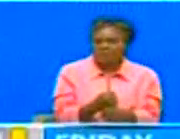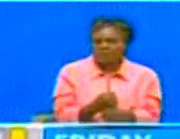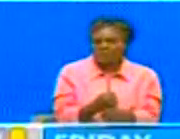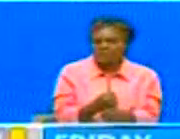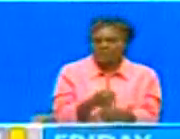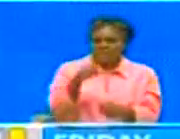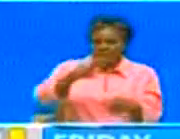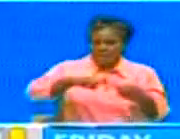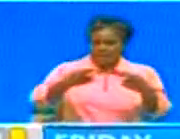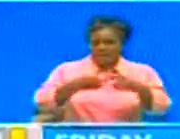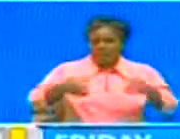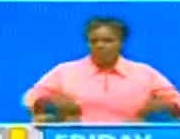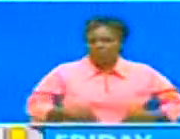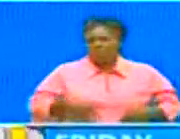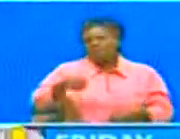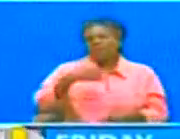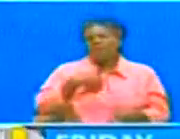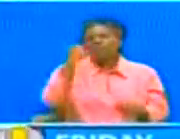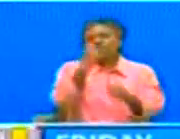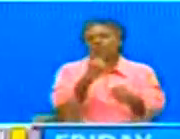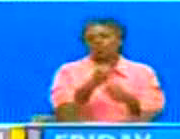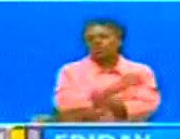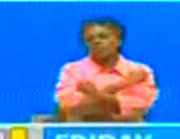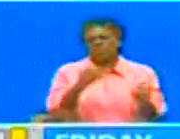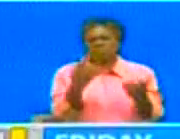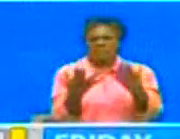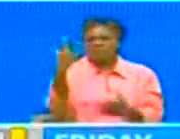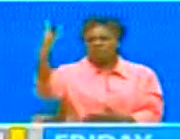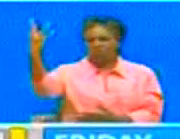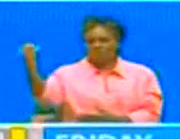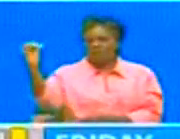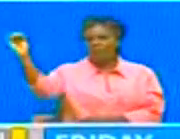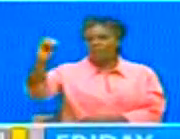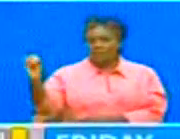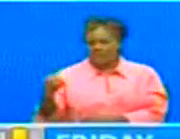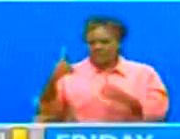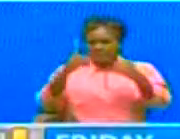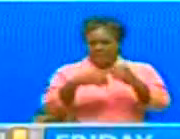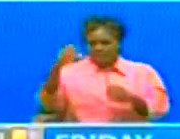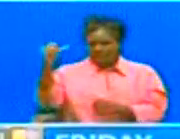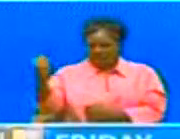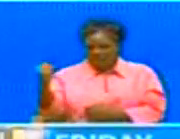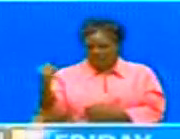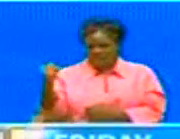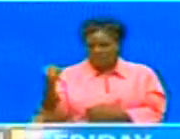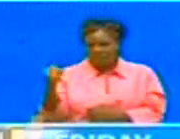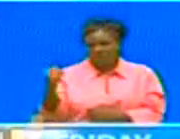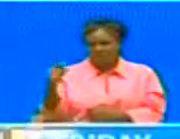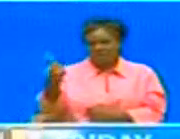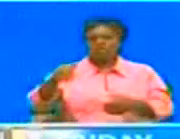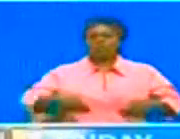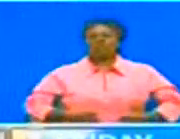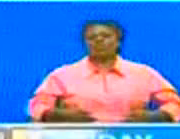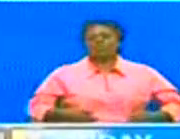of Kenya. Right now, the unemployment rate in Kenya is at, I think, 40%, and about 65 of those are the